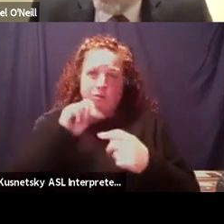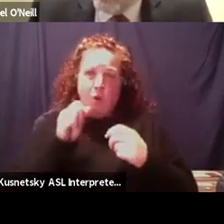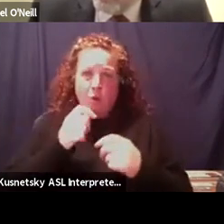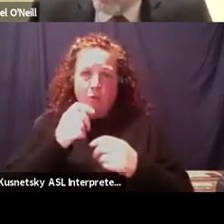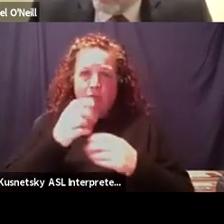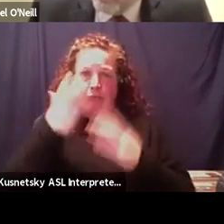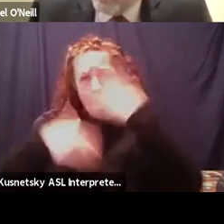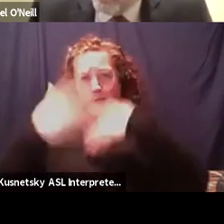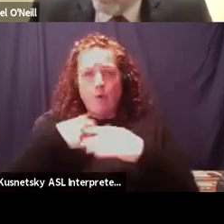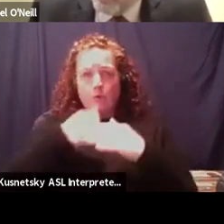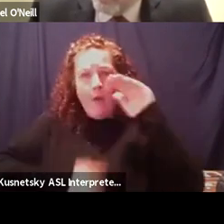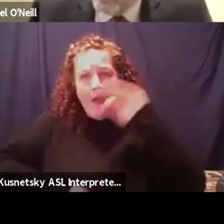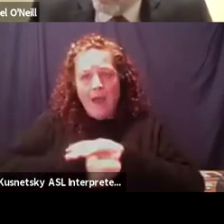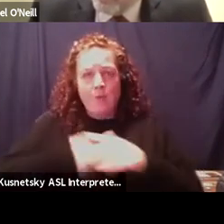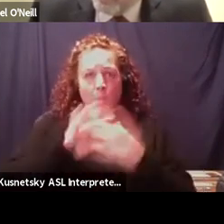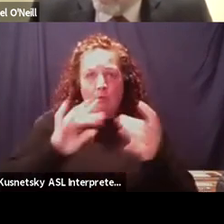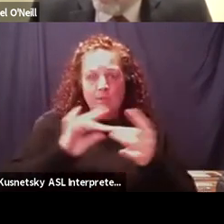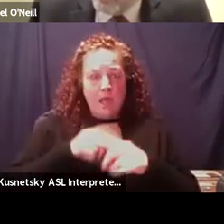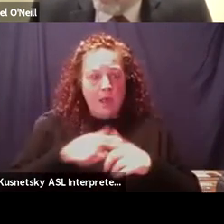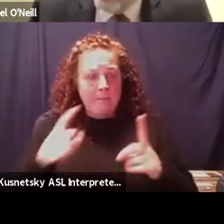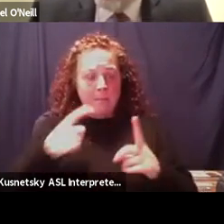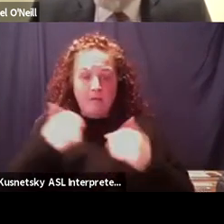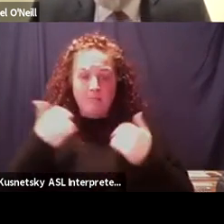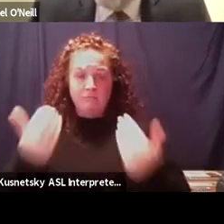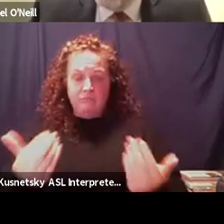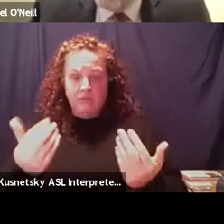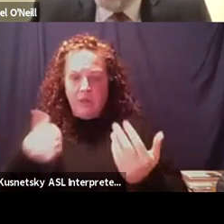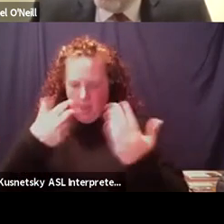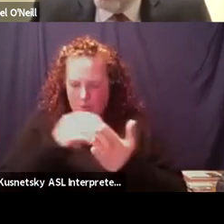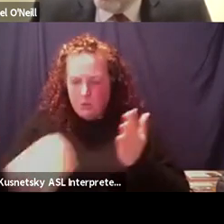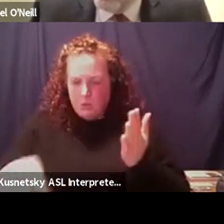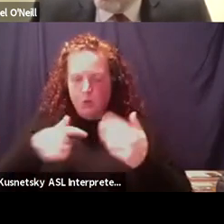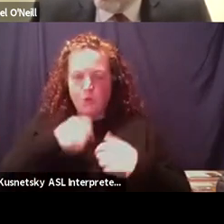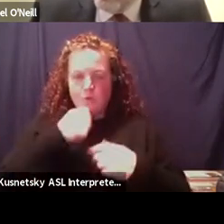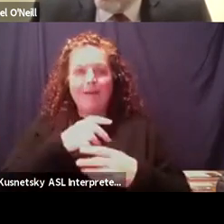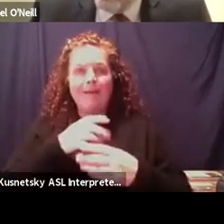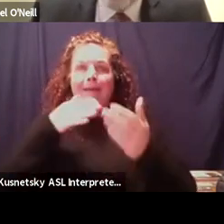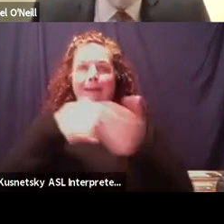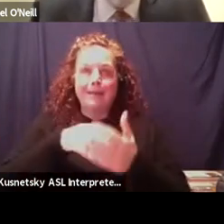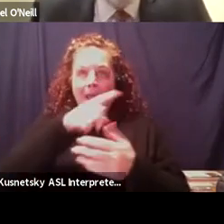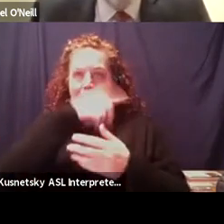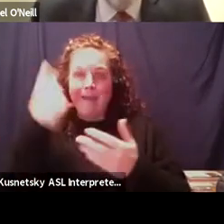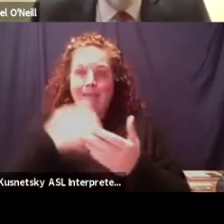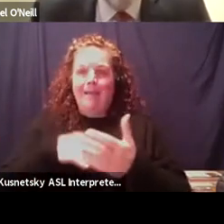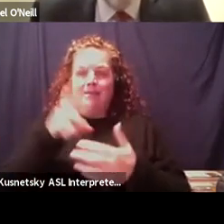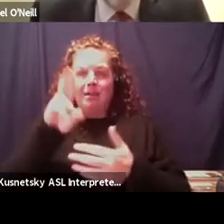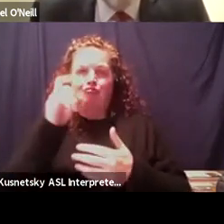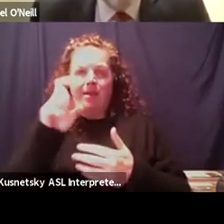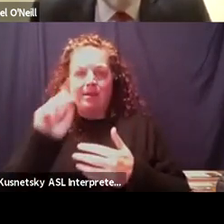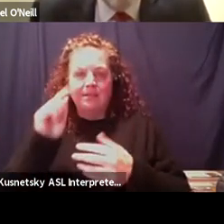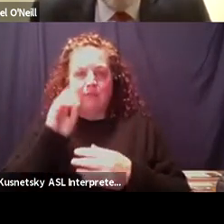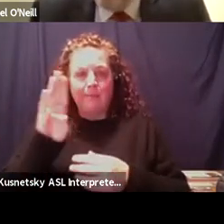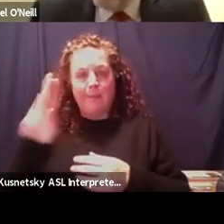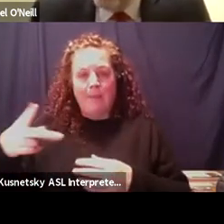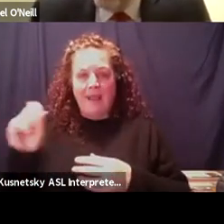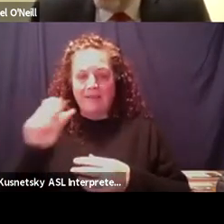with neglecting the duties that you swore to uphold. As a student that has been in this anti-Black, anti-Latina racist system of BPS for about 13